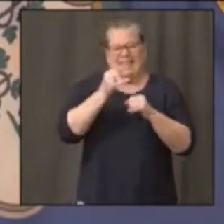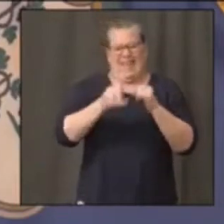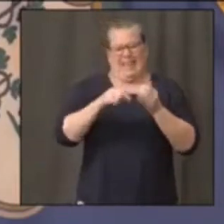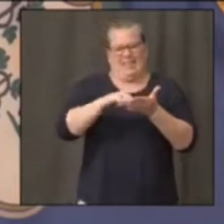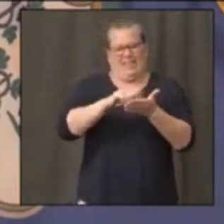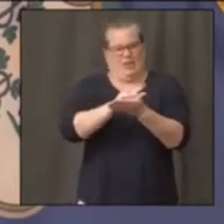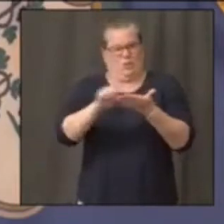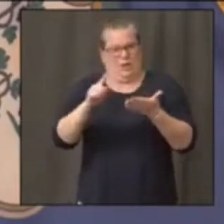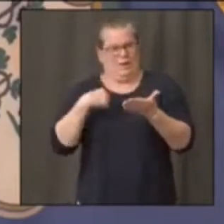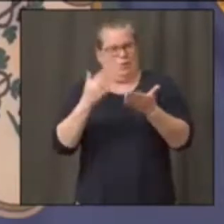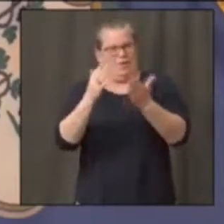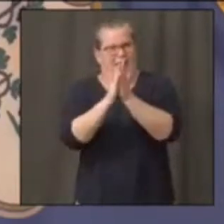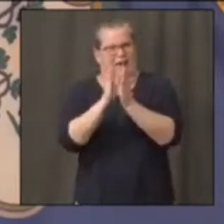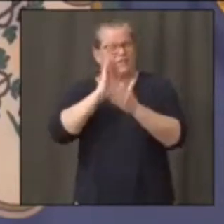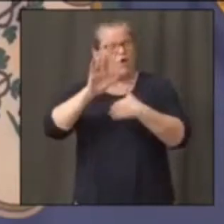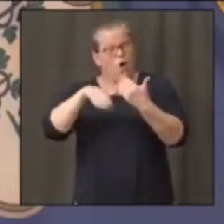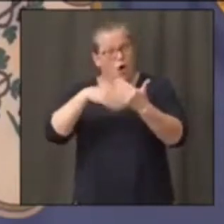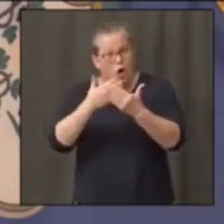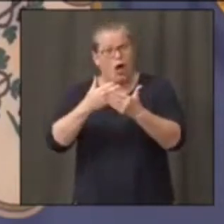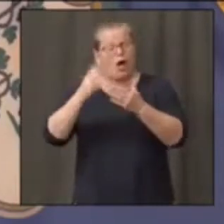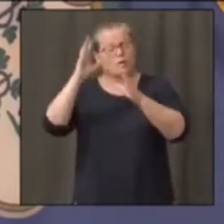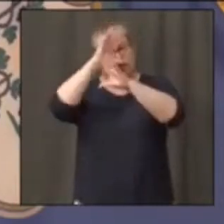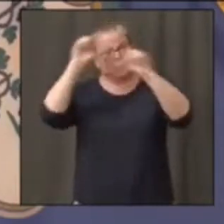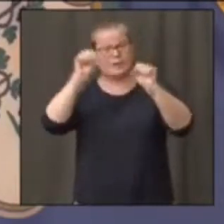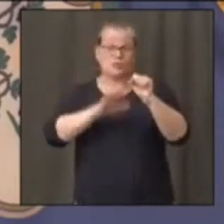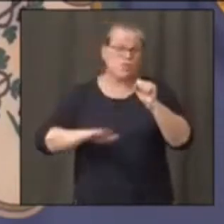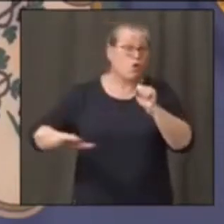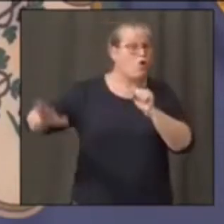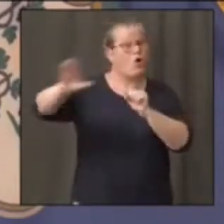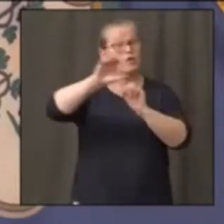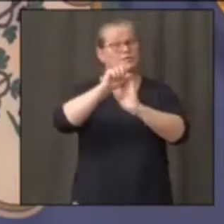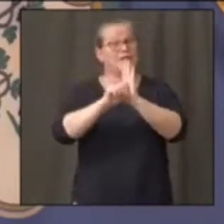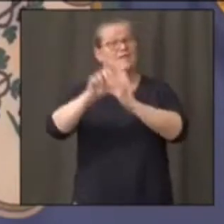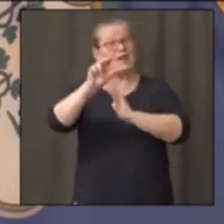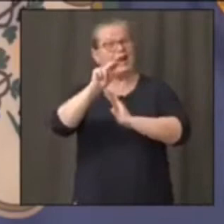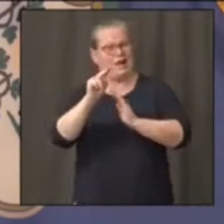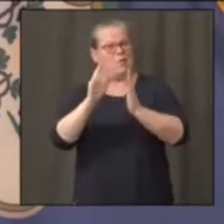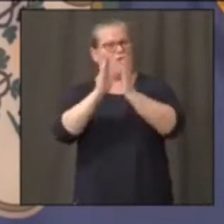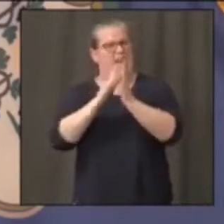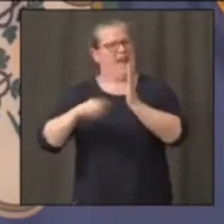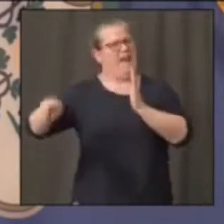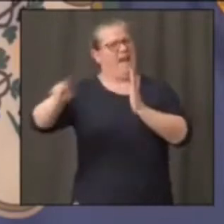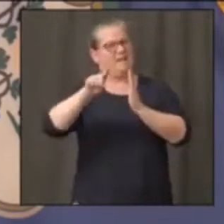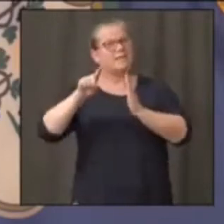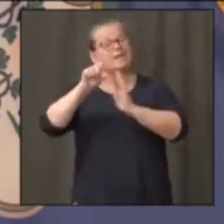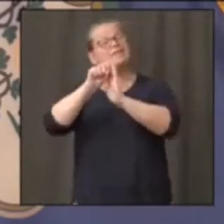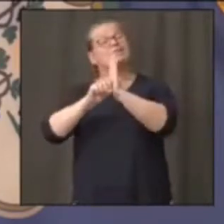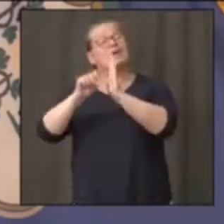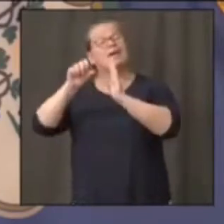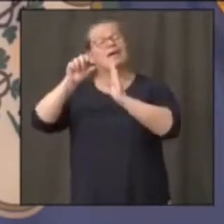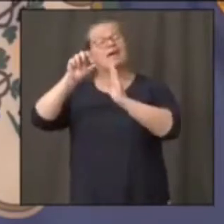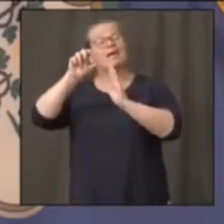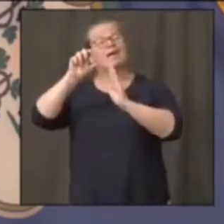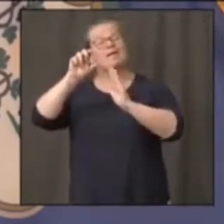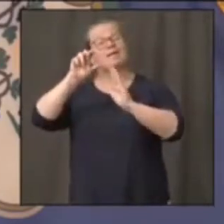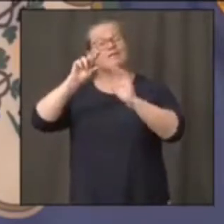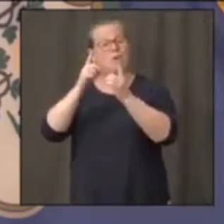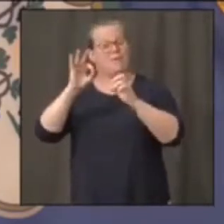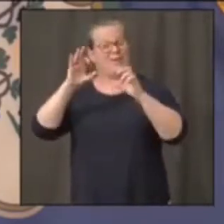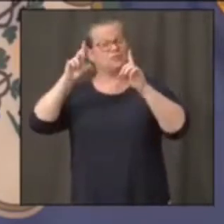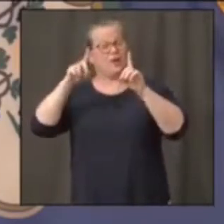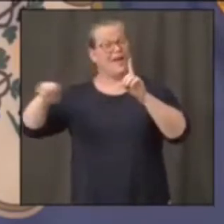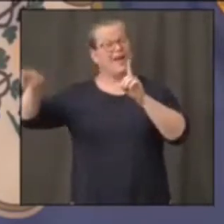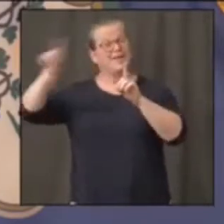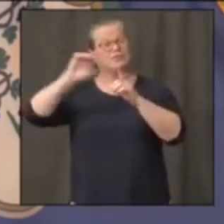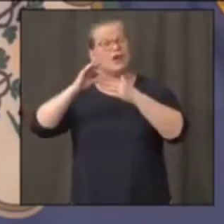of our superintendents across the state to respond to the protocols that we gave them on how you can think about reopening your